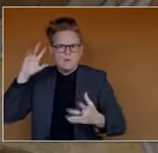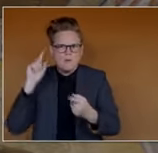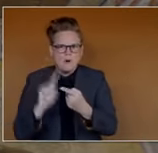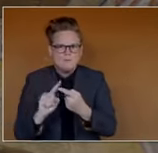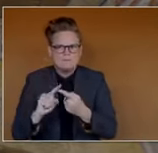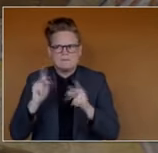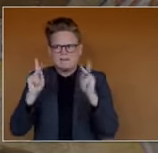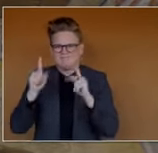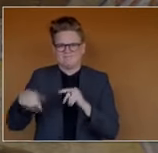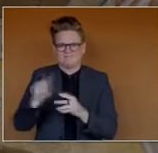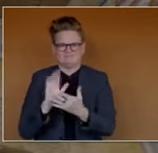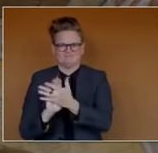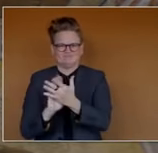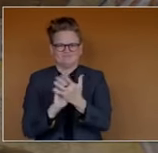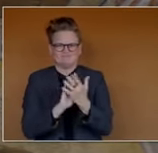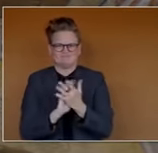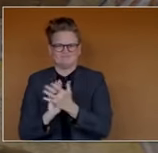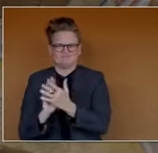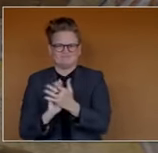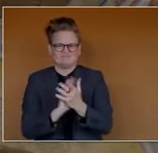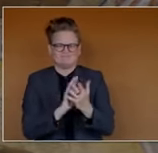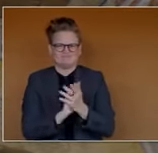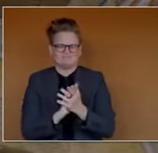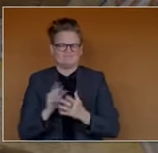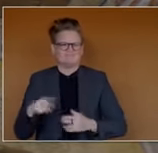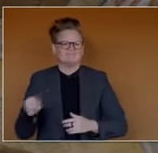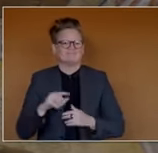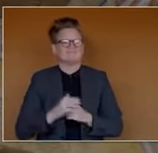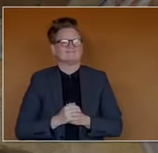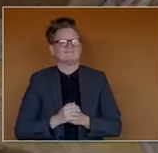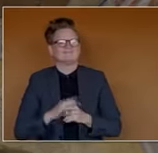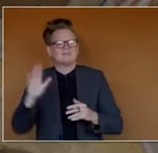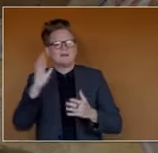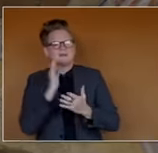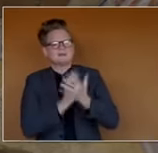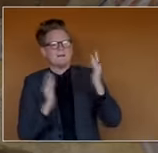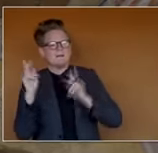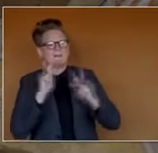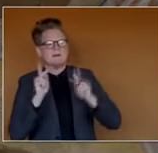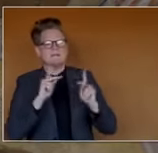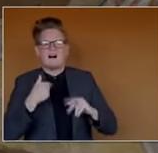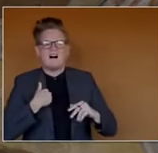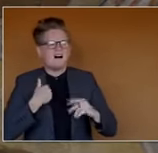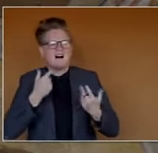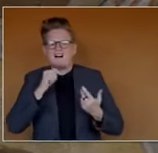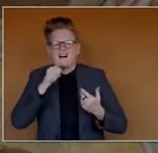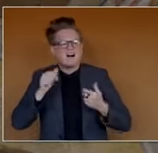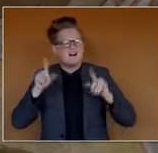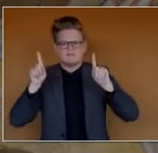And put that in perspective. Some have suggested, well, we're not testing like we did. That's not necessarily the case.